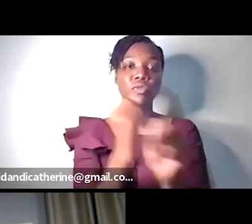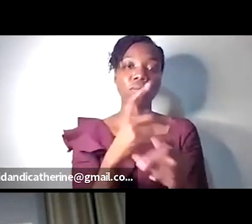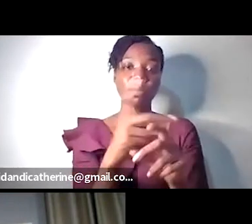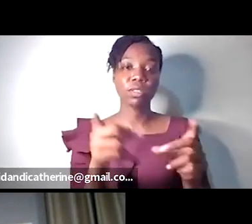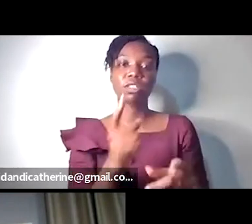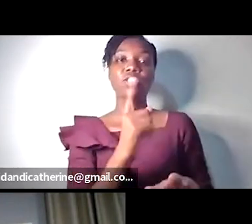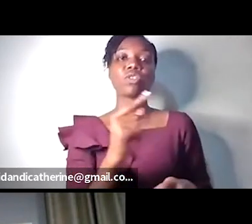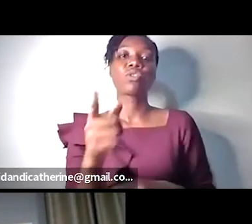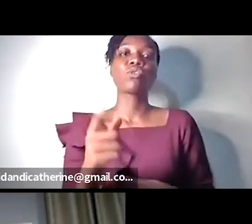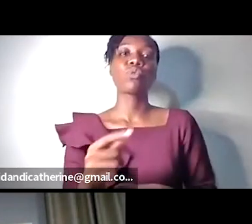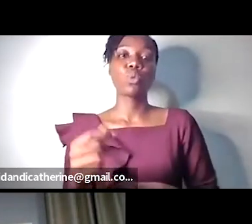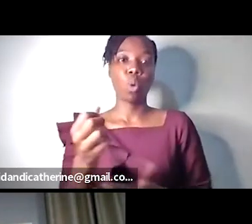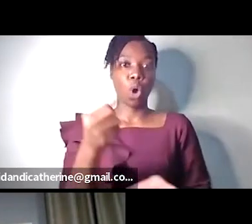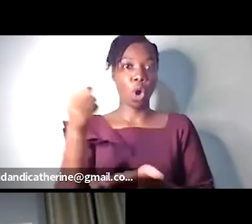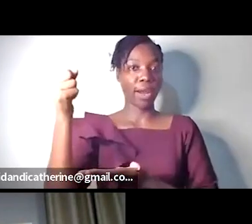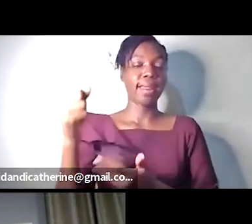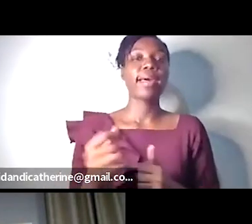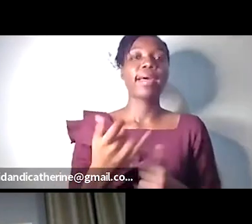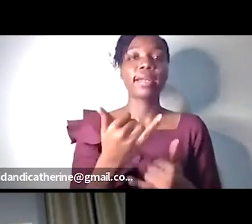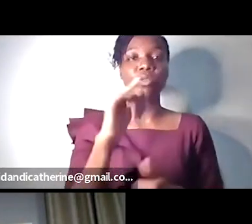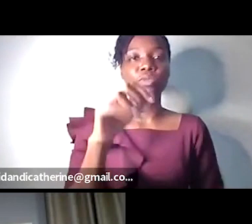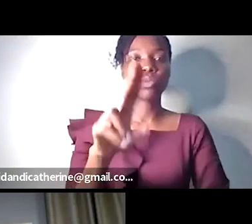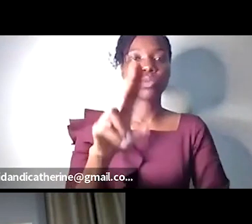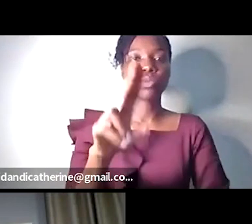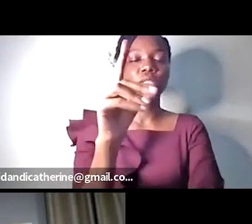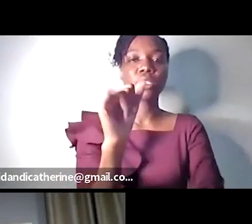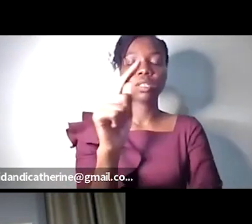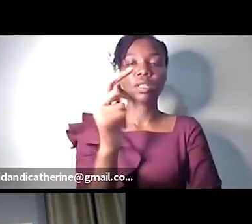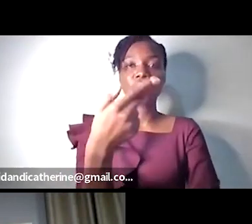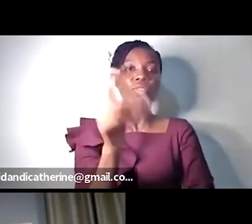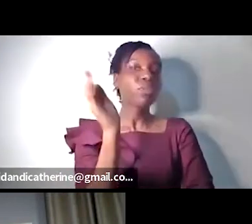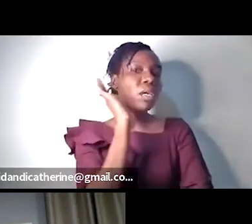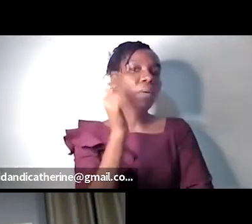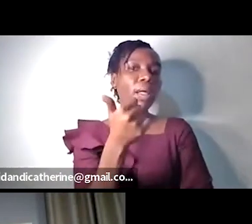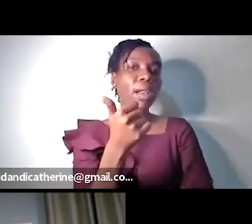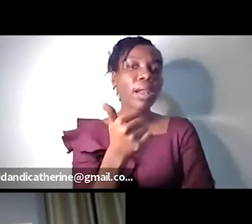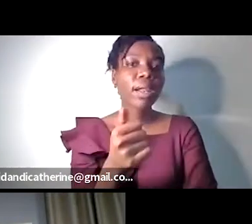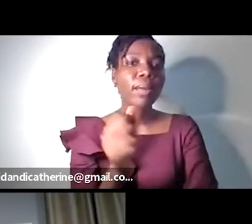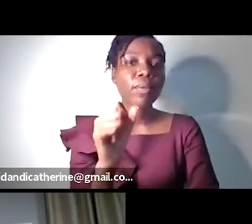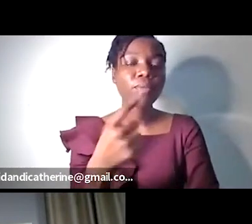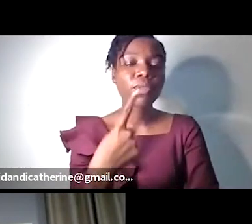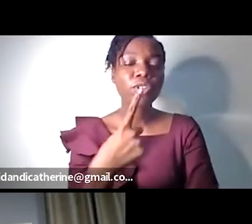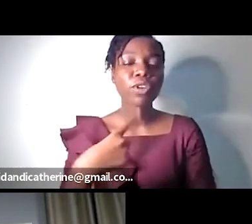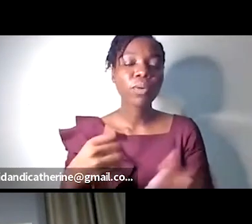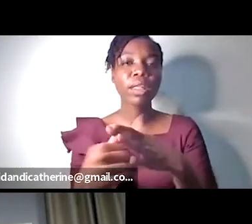we're going to come back. I don't know, Judith, are you able, can you hear me? Maybe you can speak without your video on.